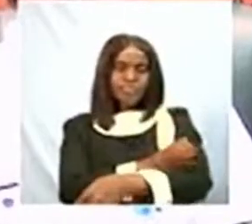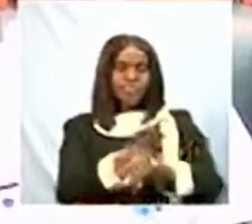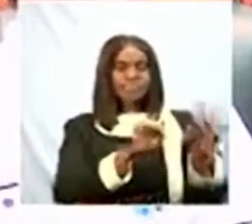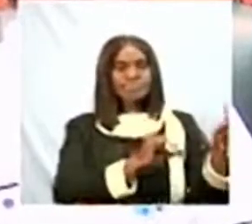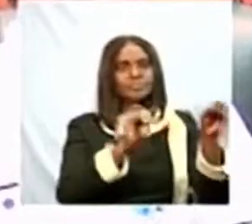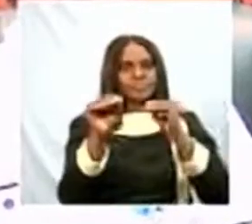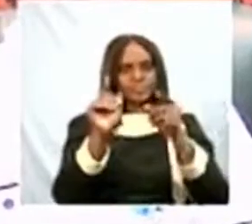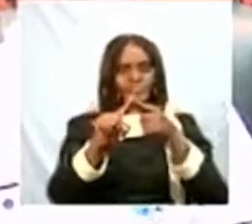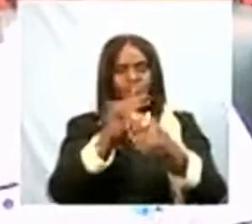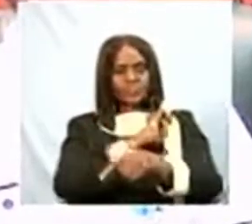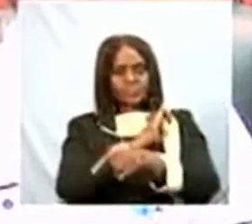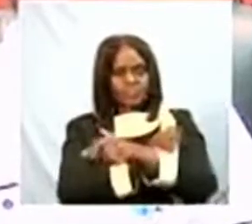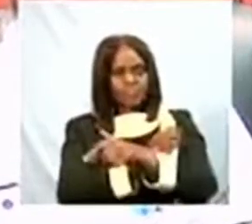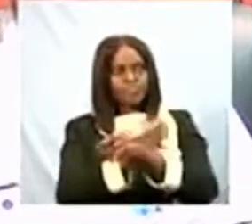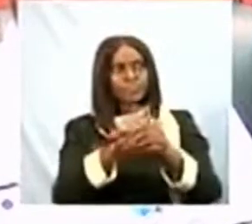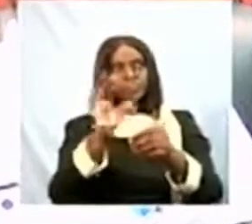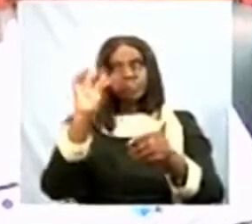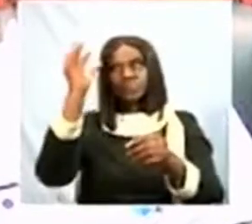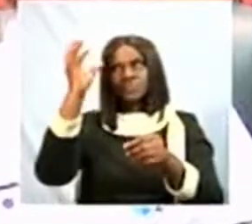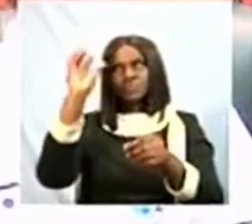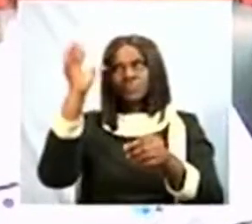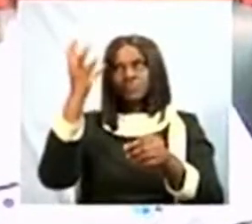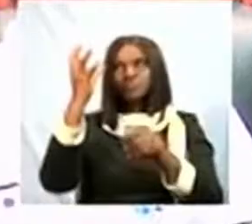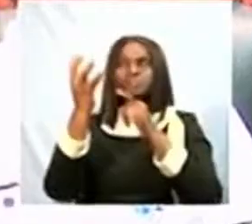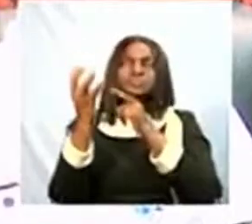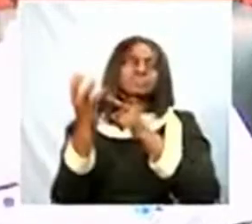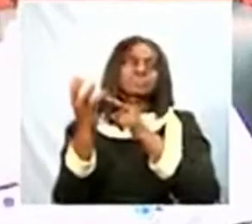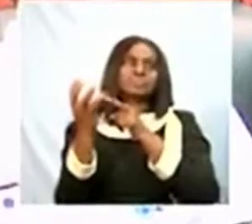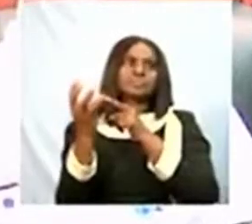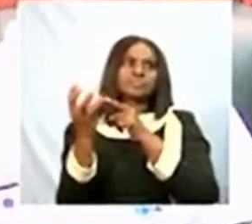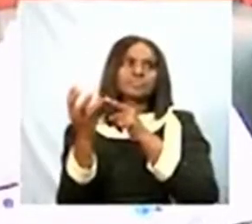to energy-led bulbs. Point of order.